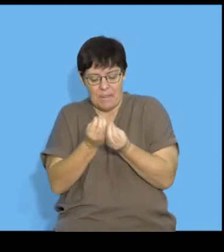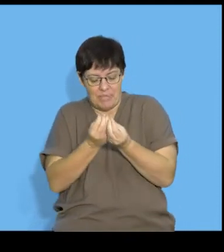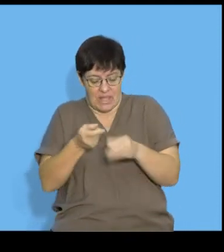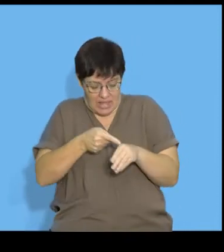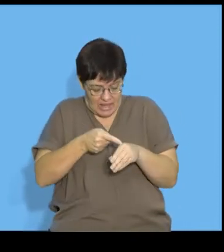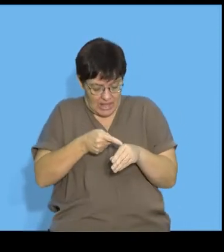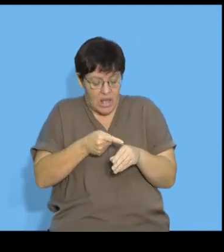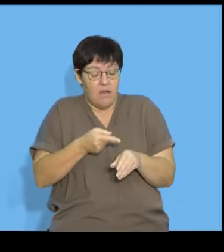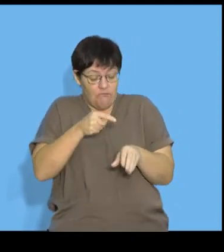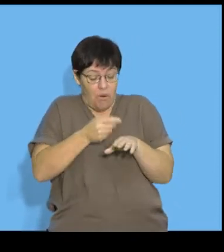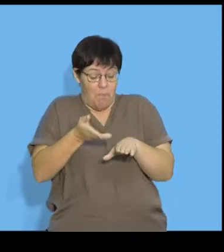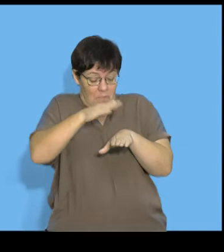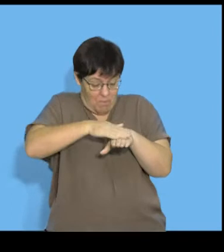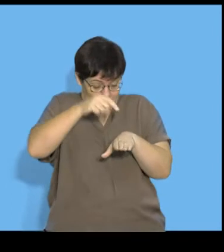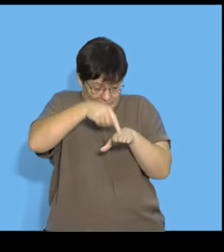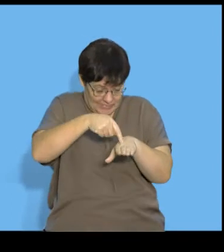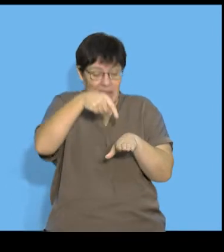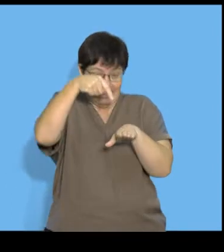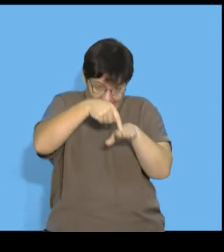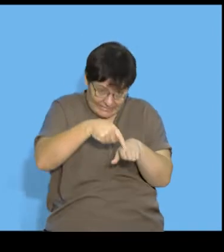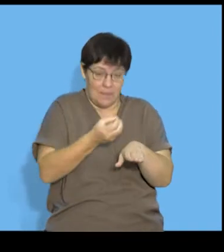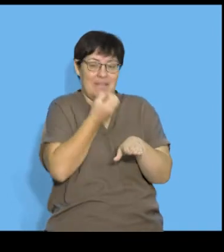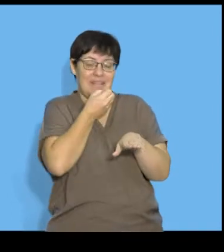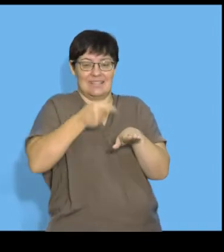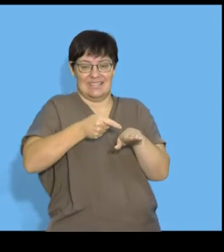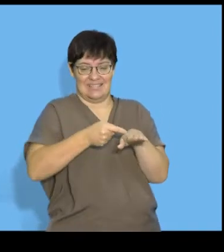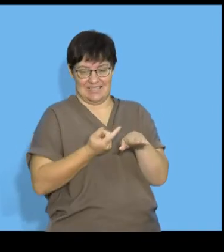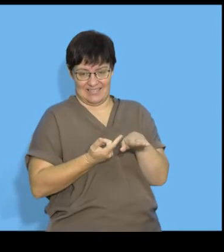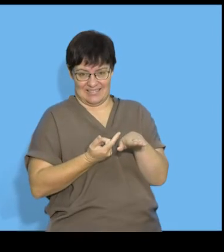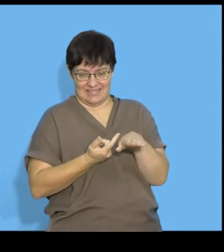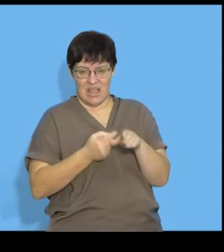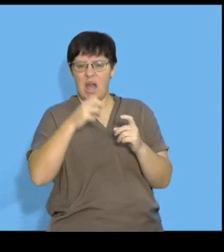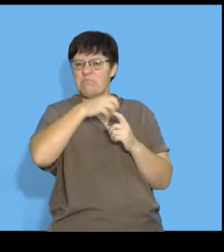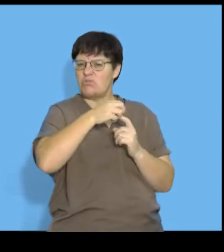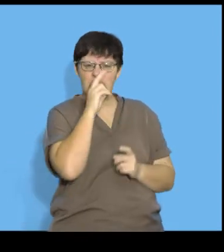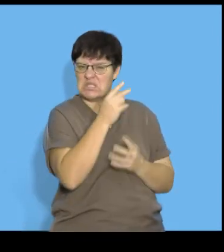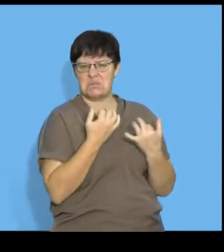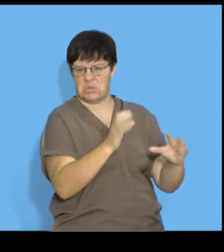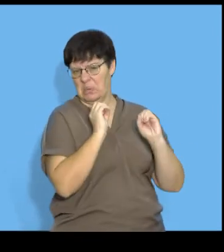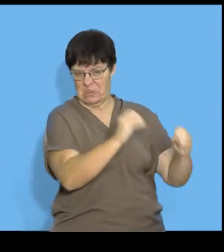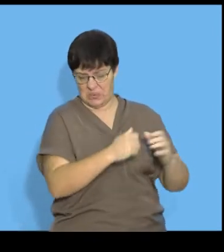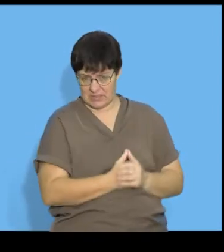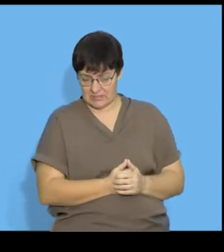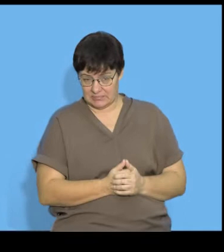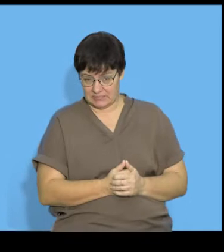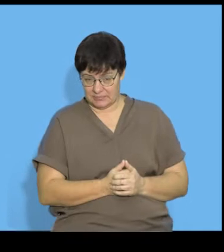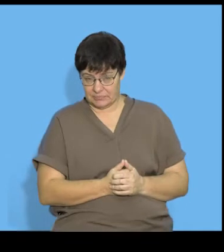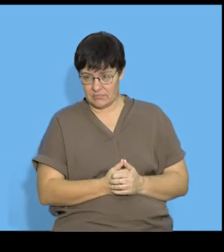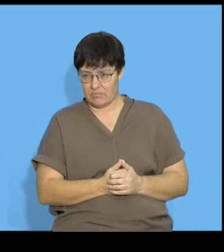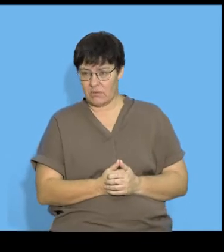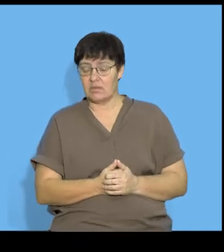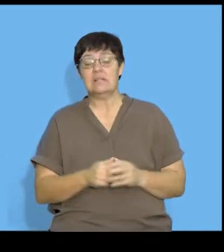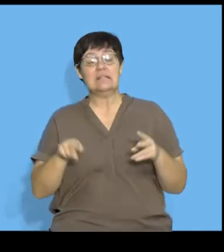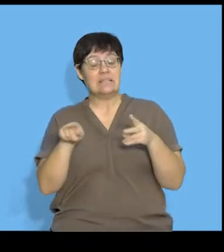the food from that. If you look at mushrooms, you don't see any kind of green. Right, so guys, very important, they need